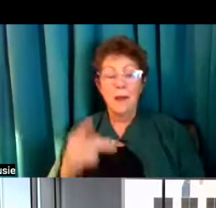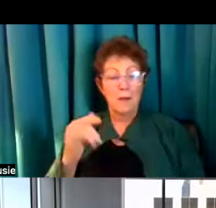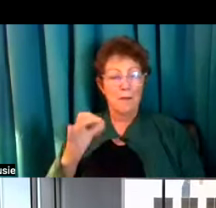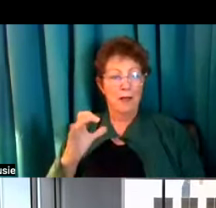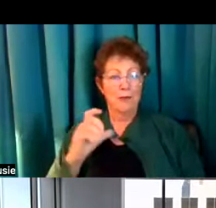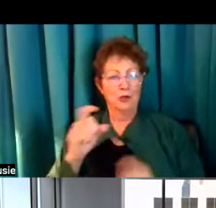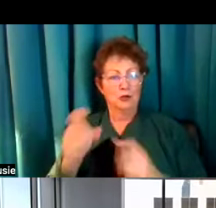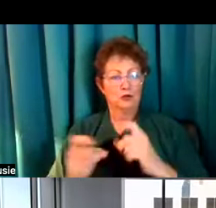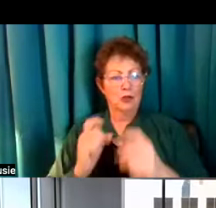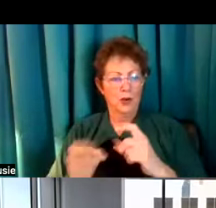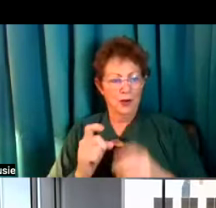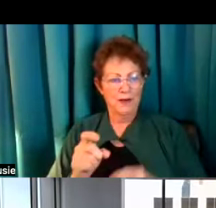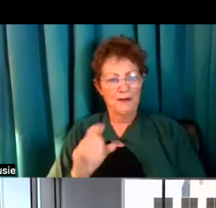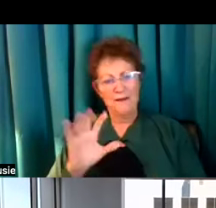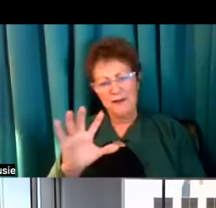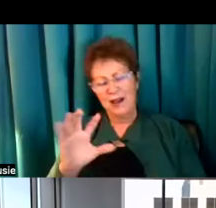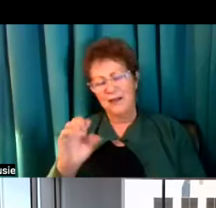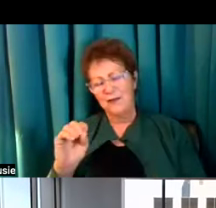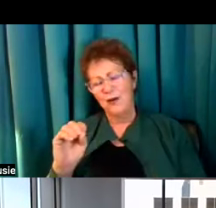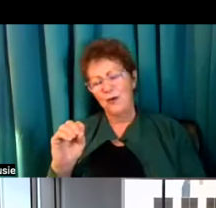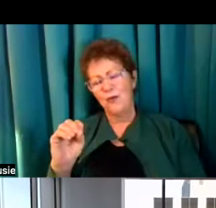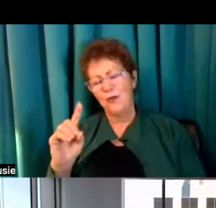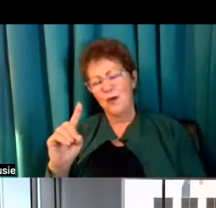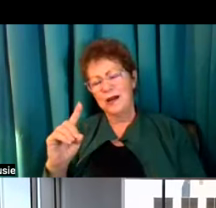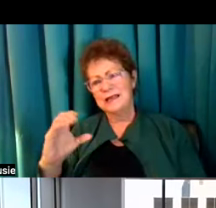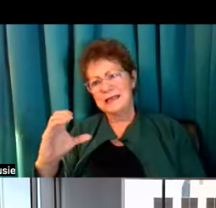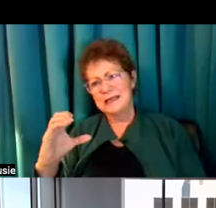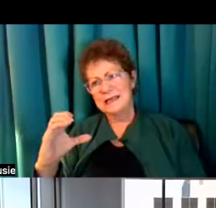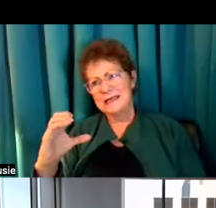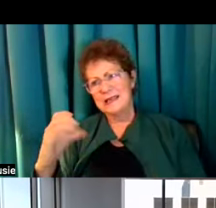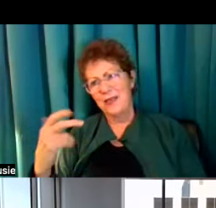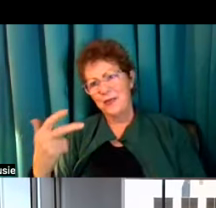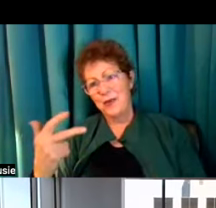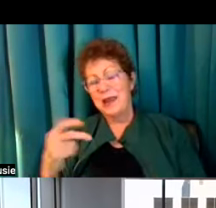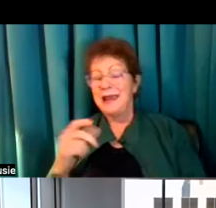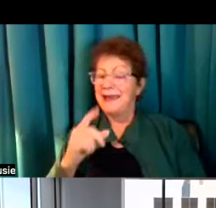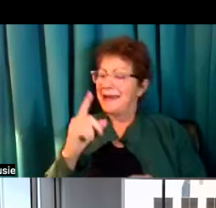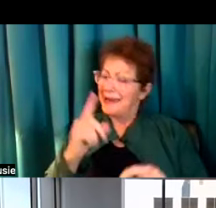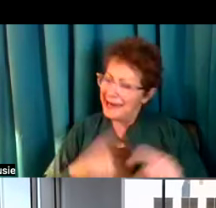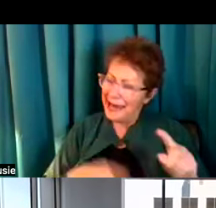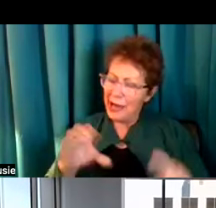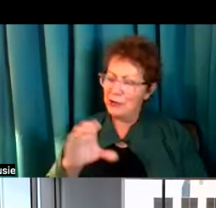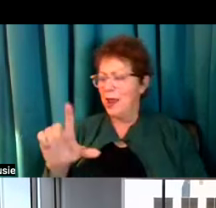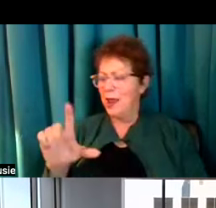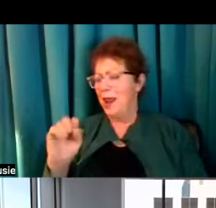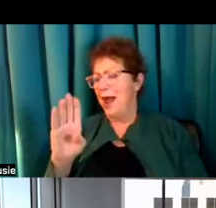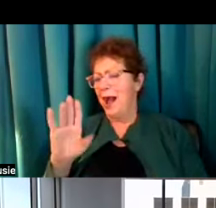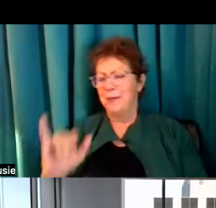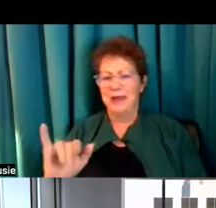charities, 501c3s can't engage in lobbying. They can do a little bit of lobbying, like self-defense.